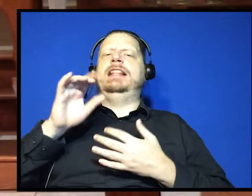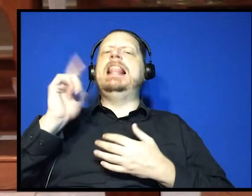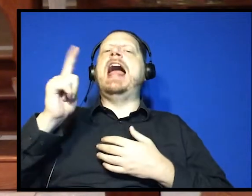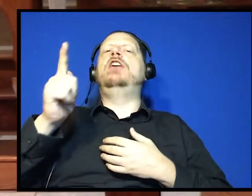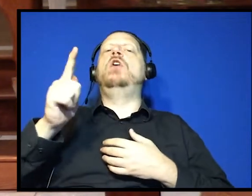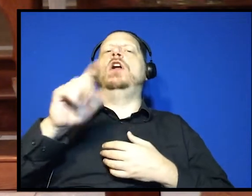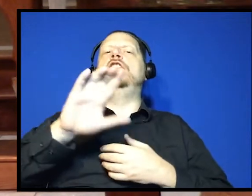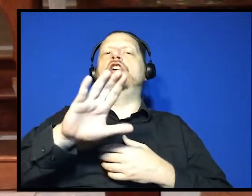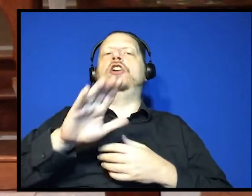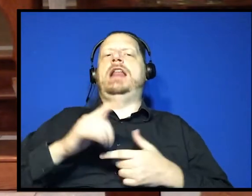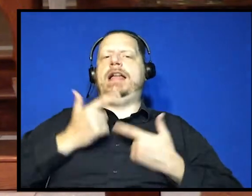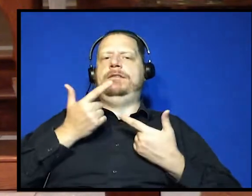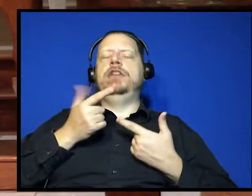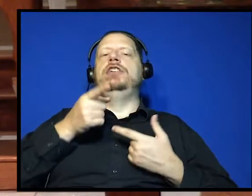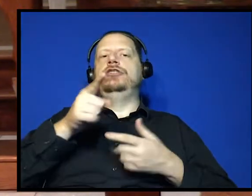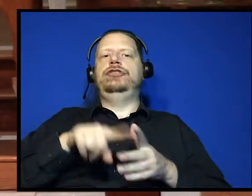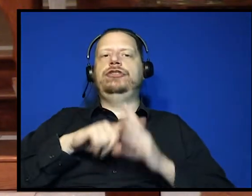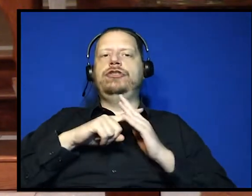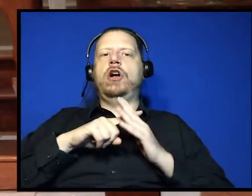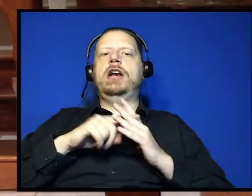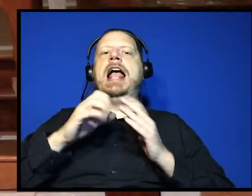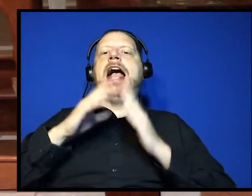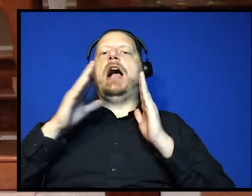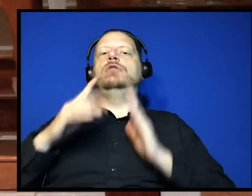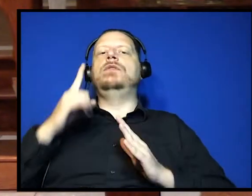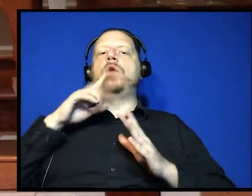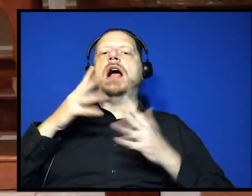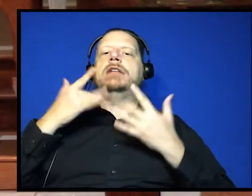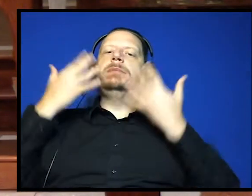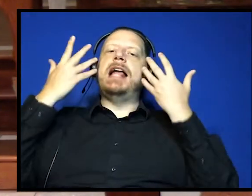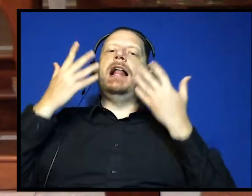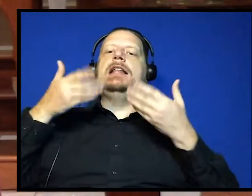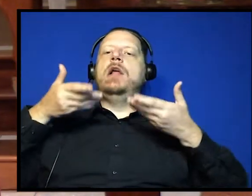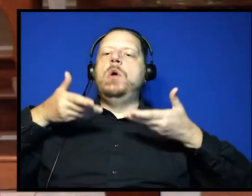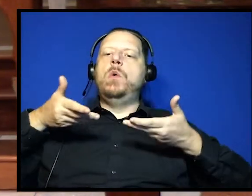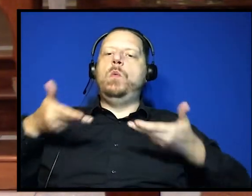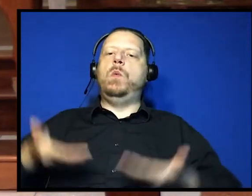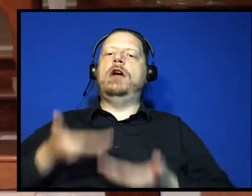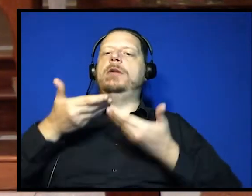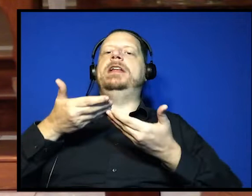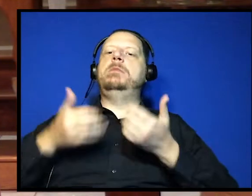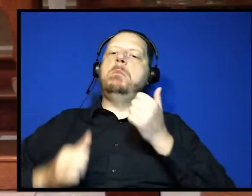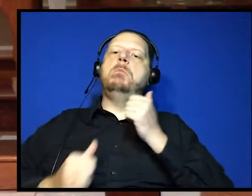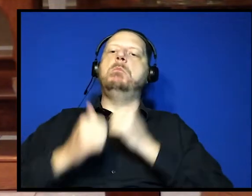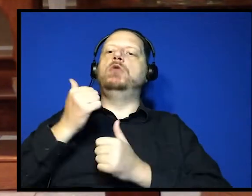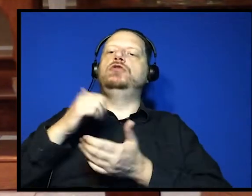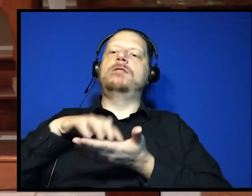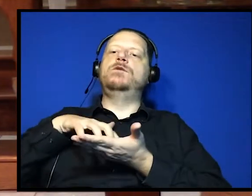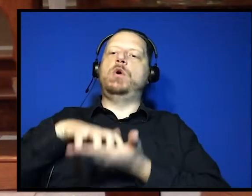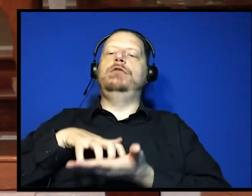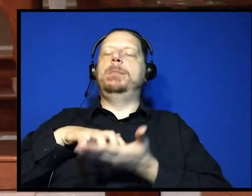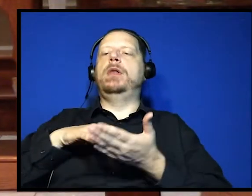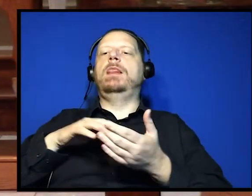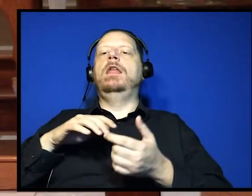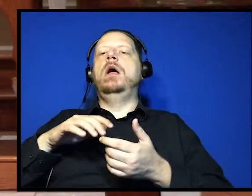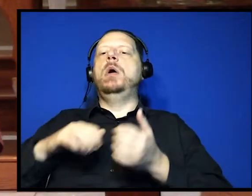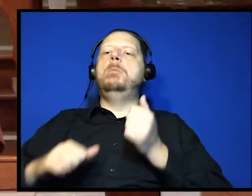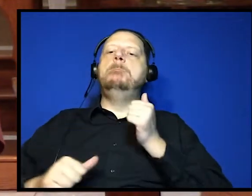life when she was starting those houses of hospitality and welcoming in the most vulnerable, the